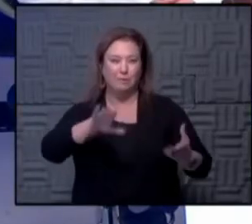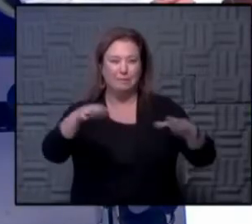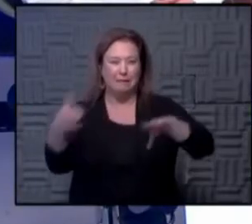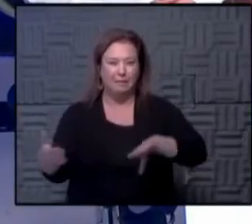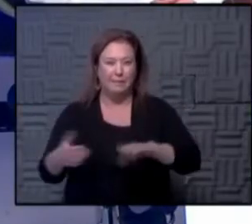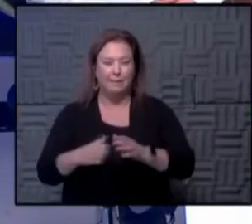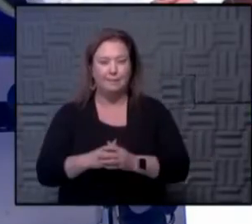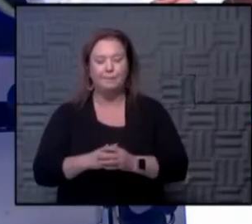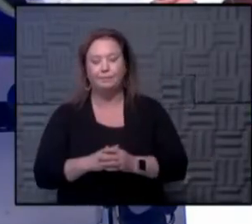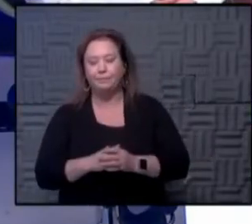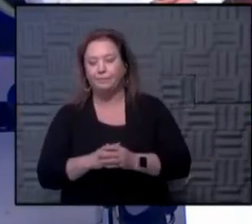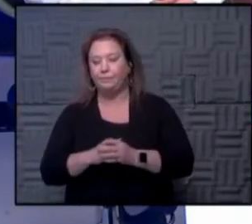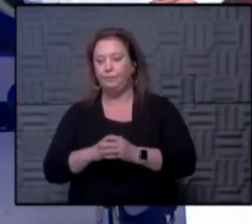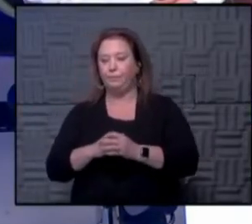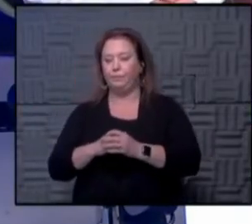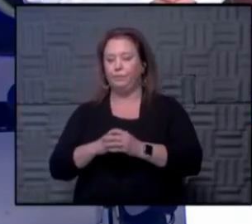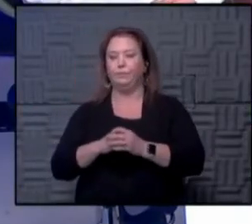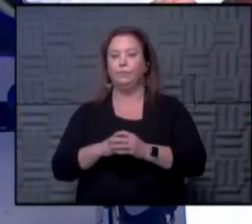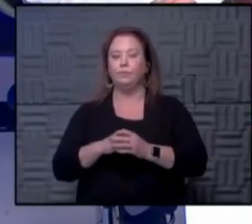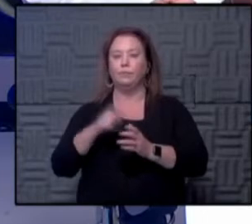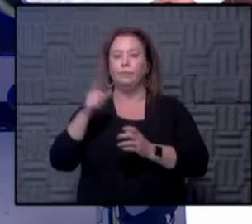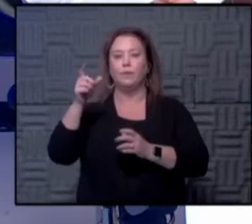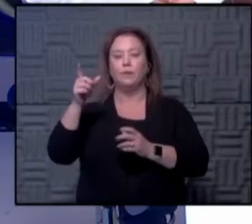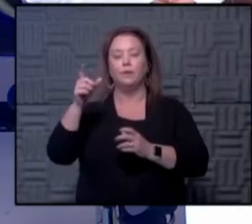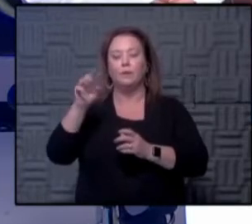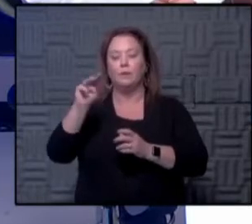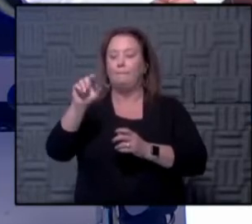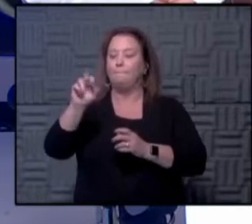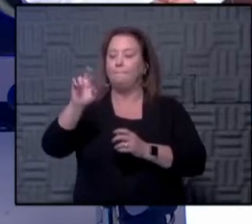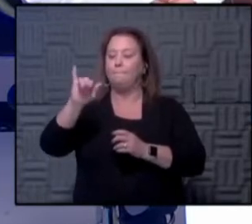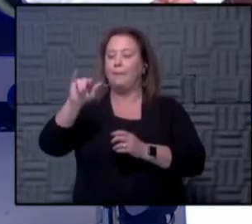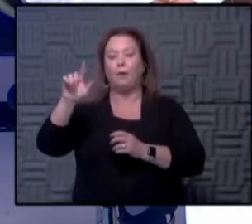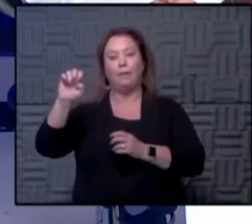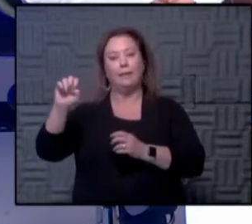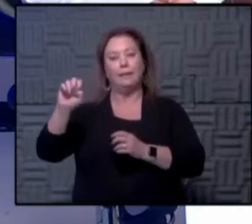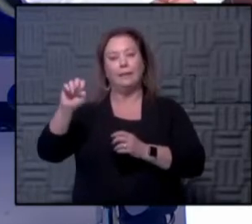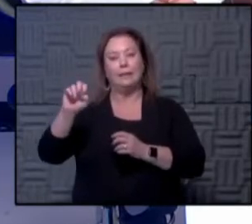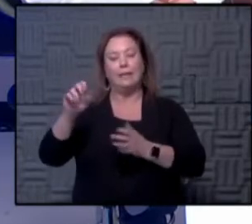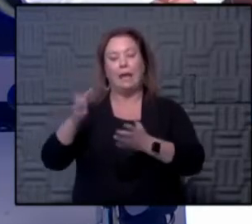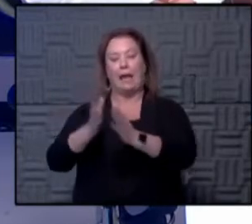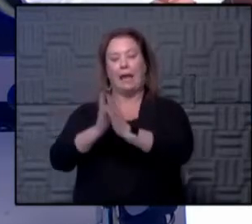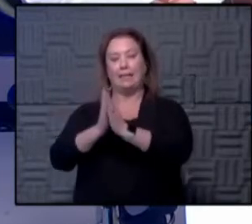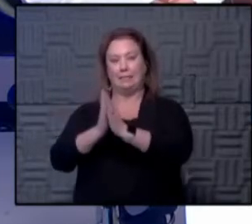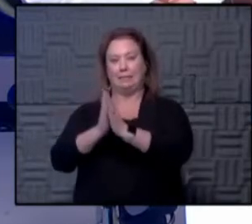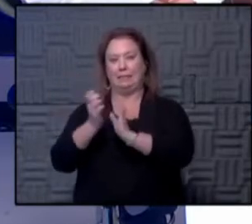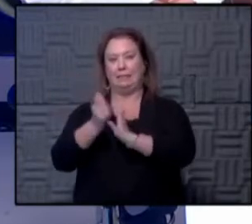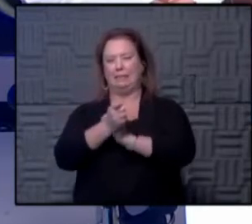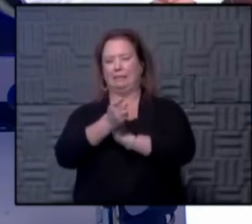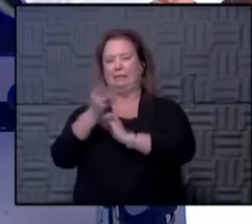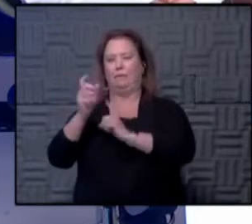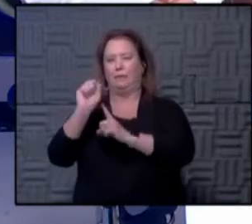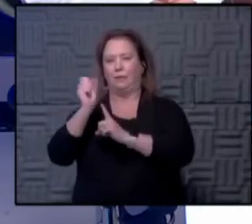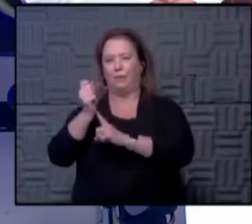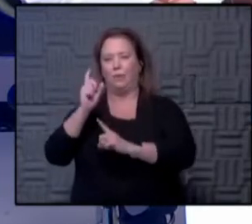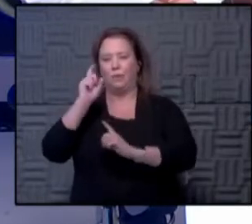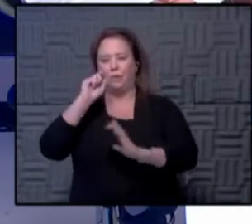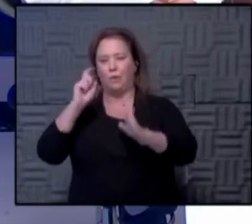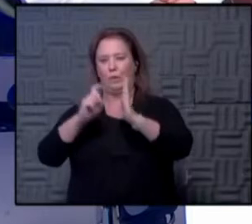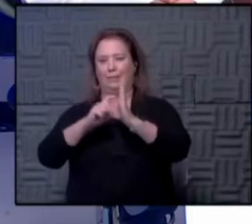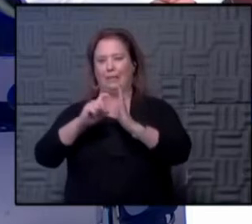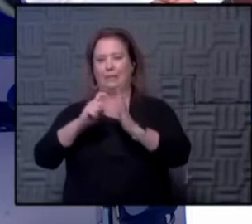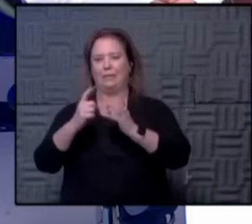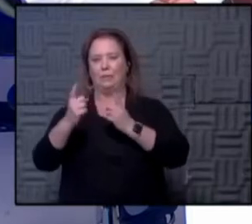Mary Lee has a question. She's up in Skidmore, and her question echoes several scenarios. We're getting this